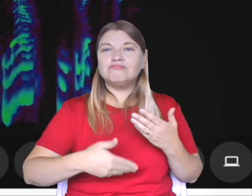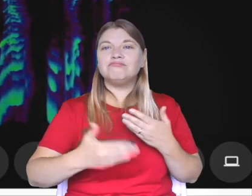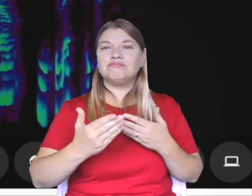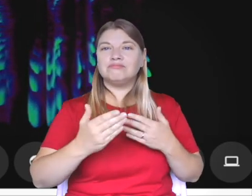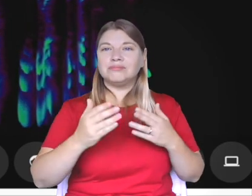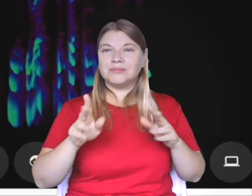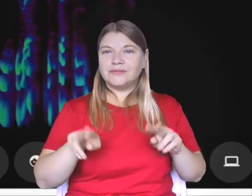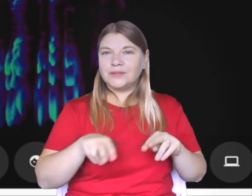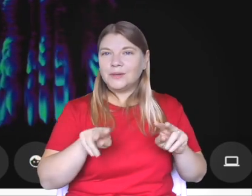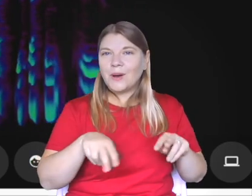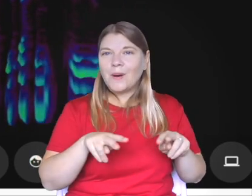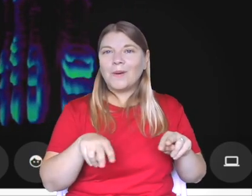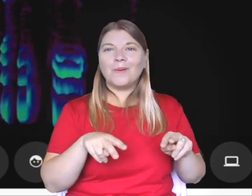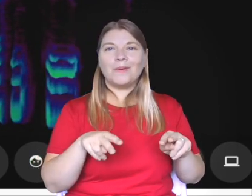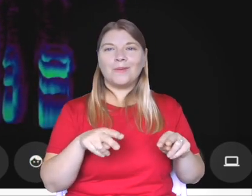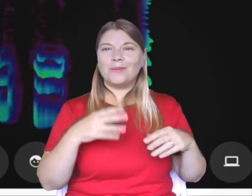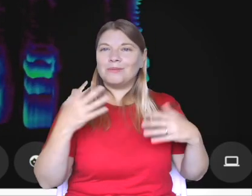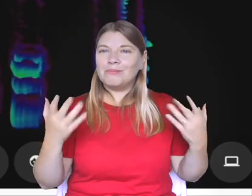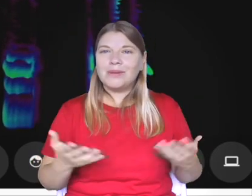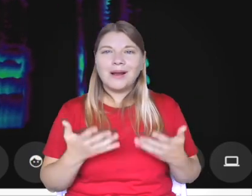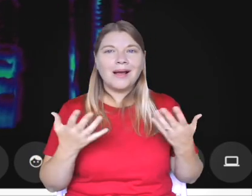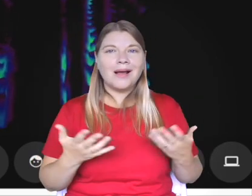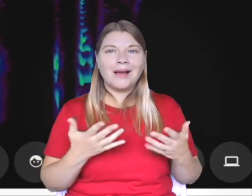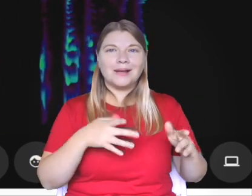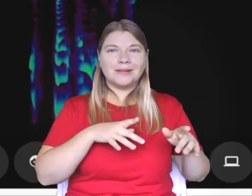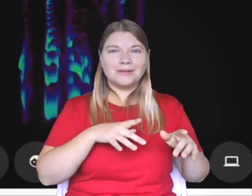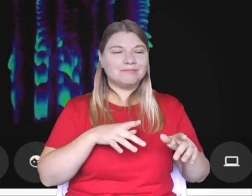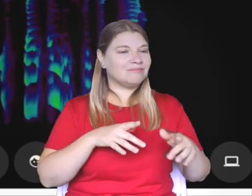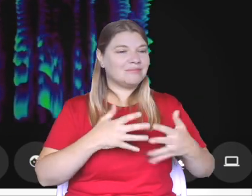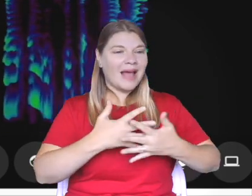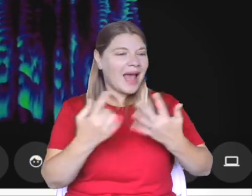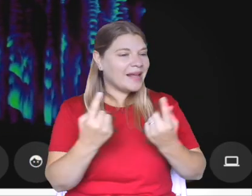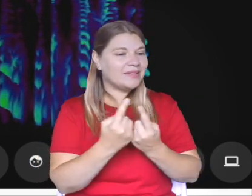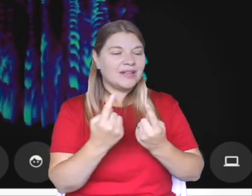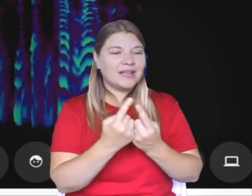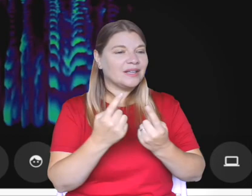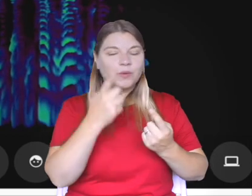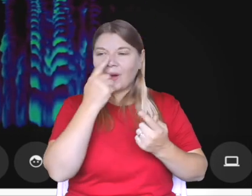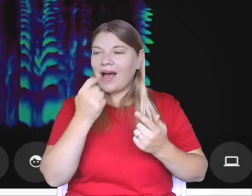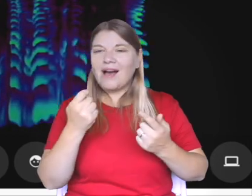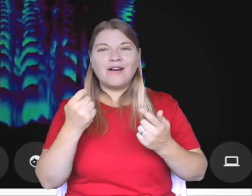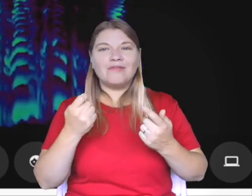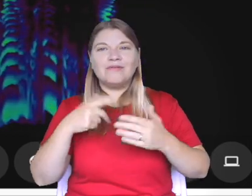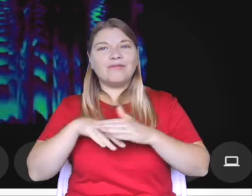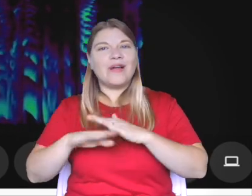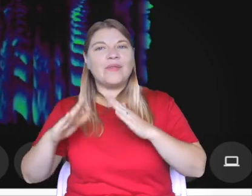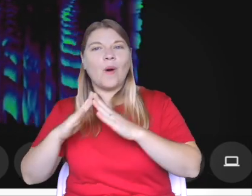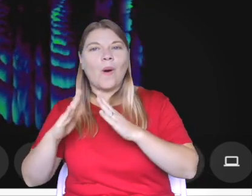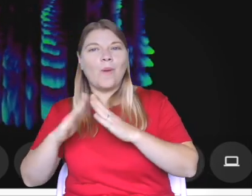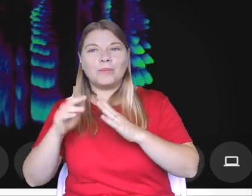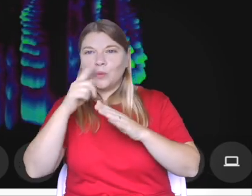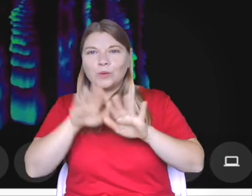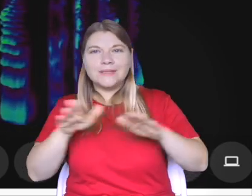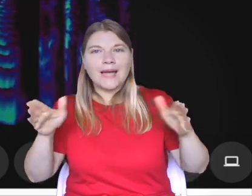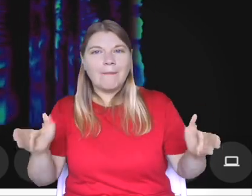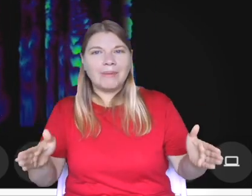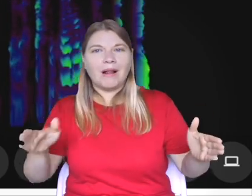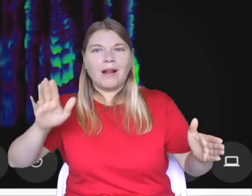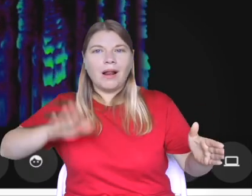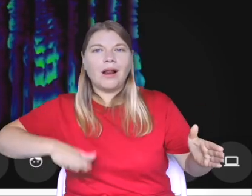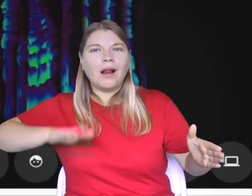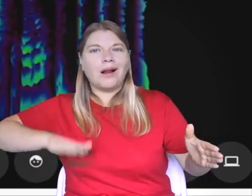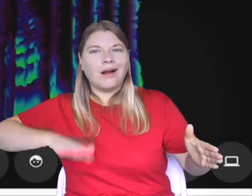to just play any instruments that you have around or anything you can find, whether that's bashing a table,